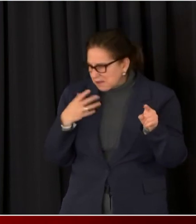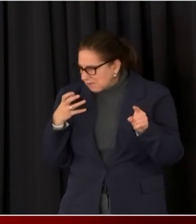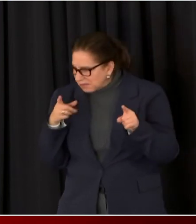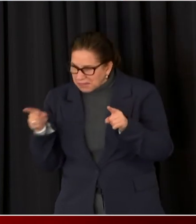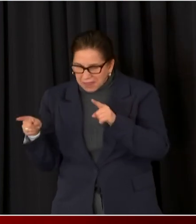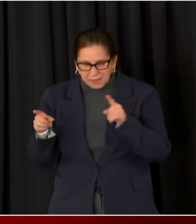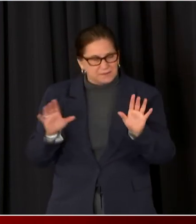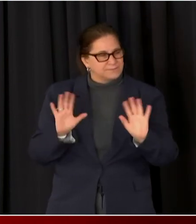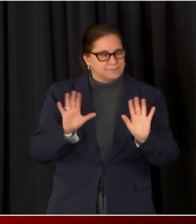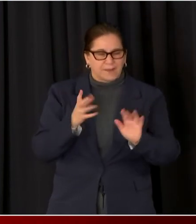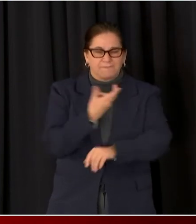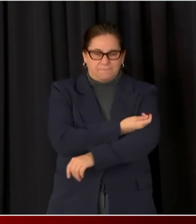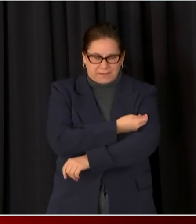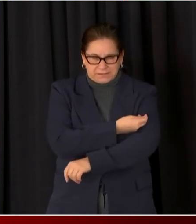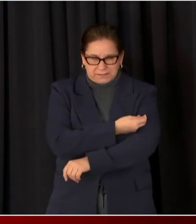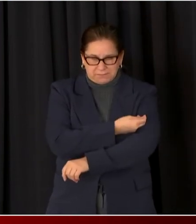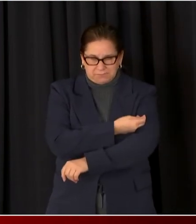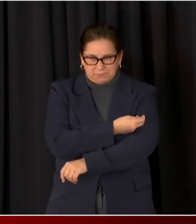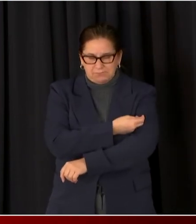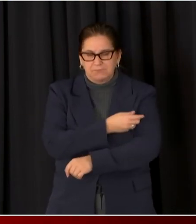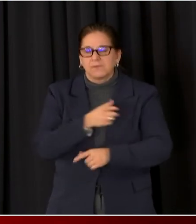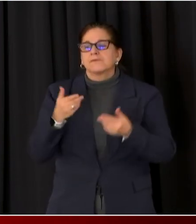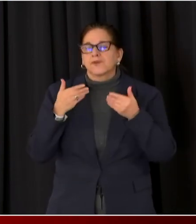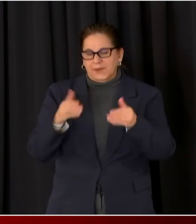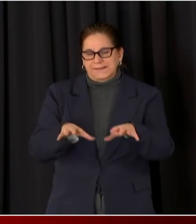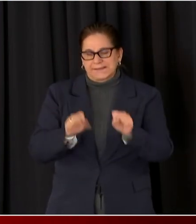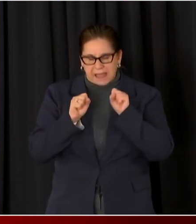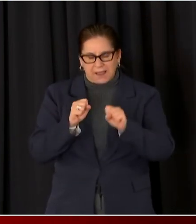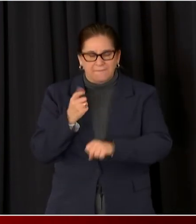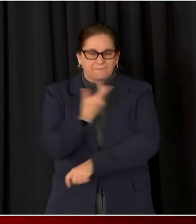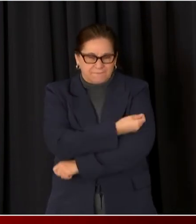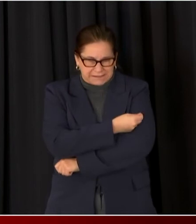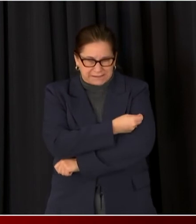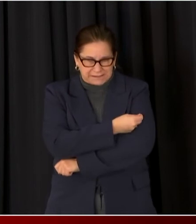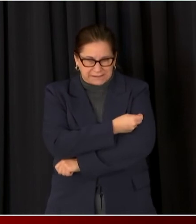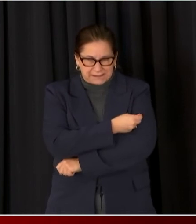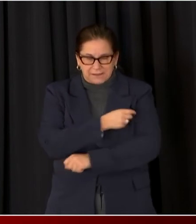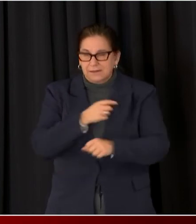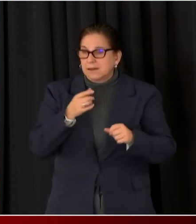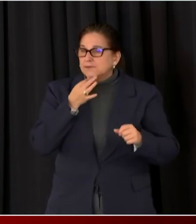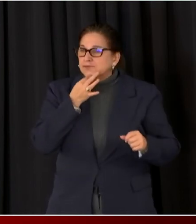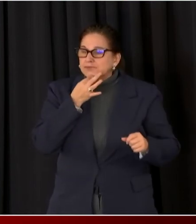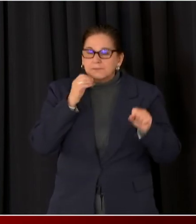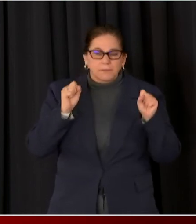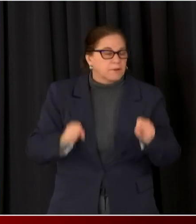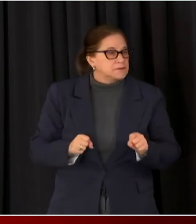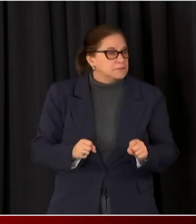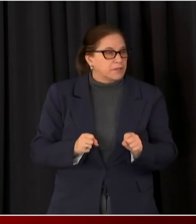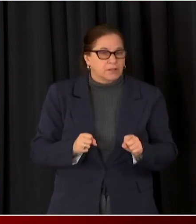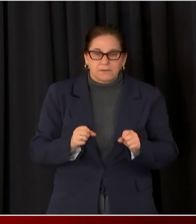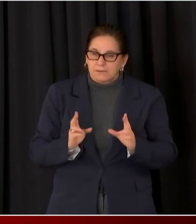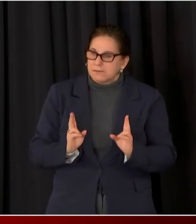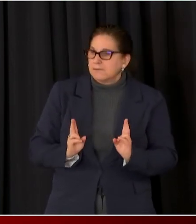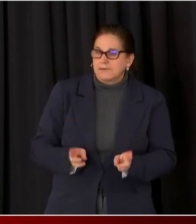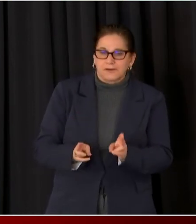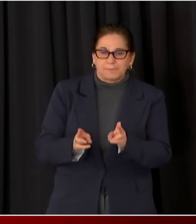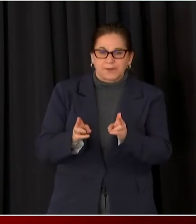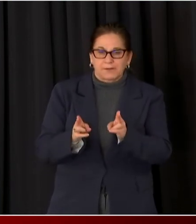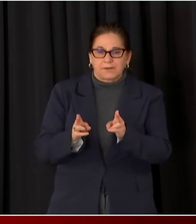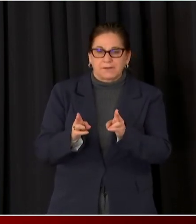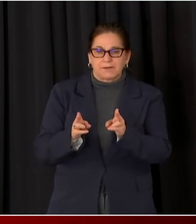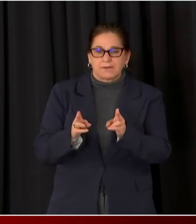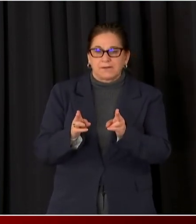more important to be vaccinated as early as we recommend for you and your risk factors, as opposed to trying to wait